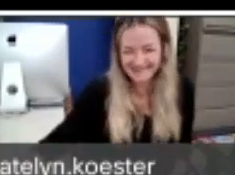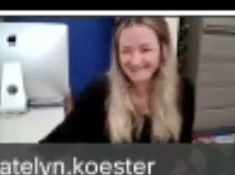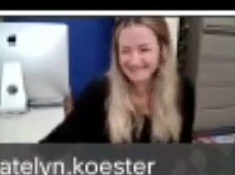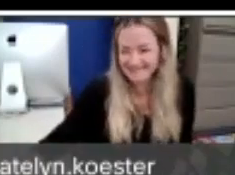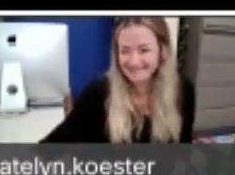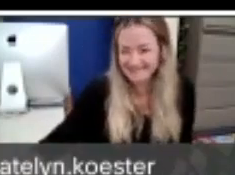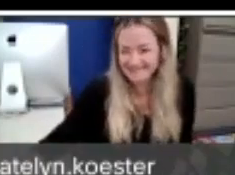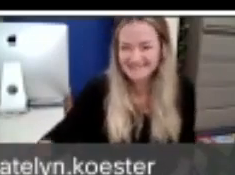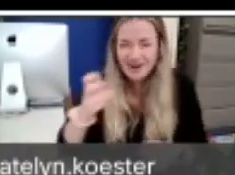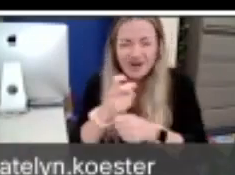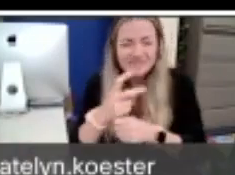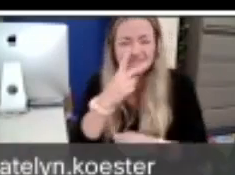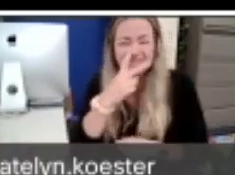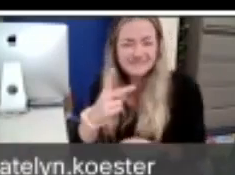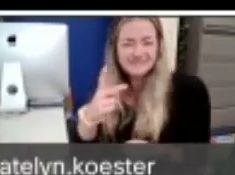Okay.